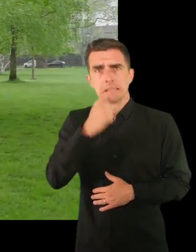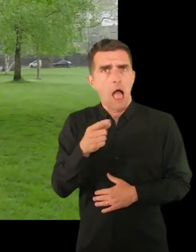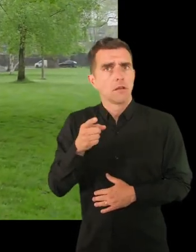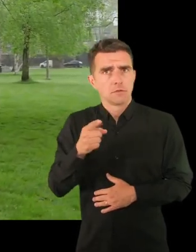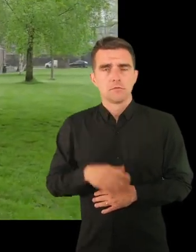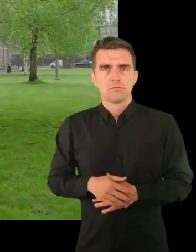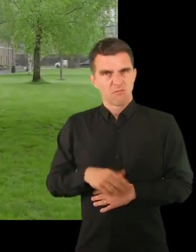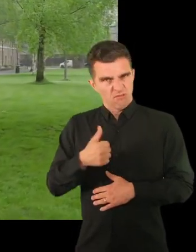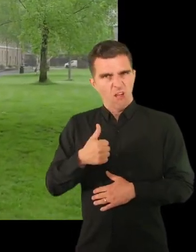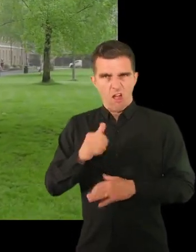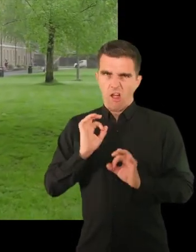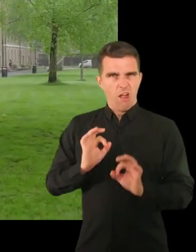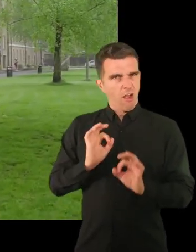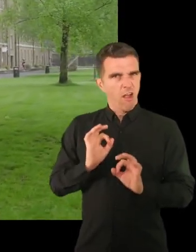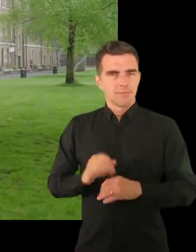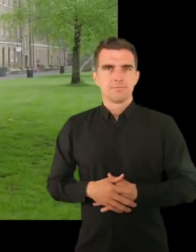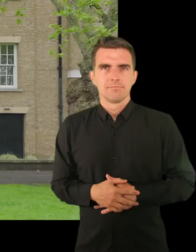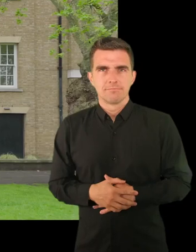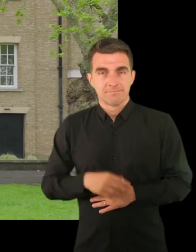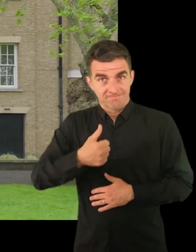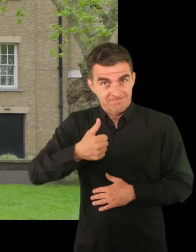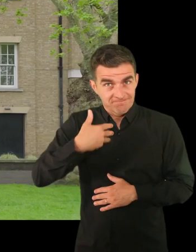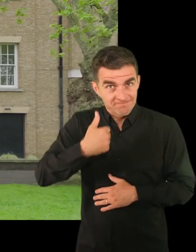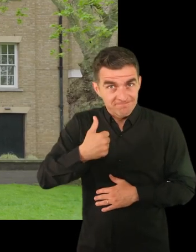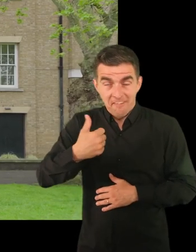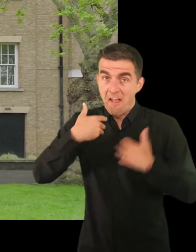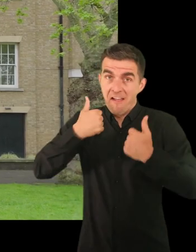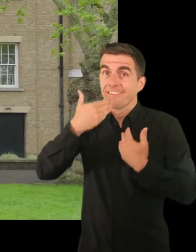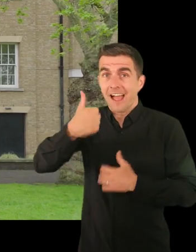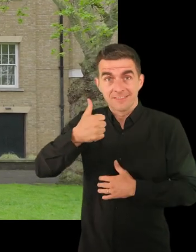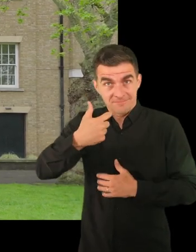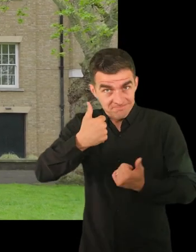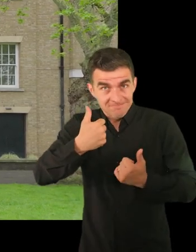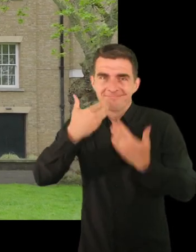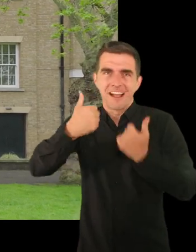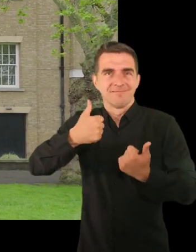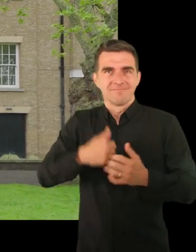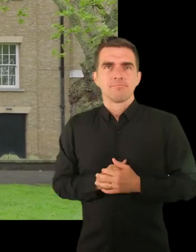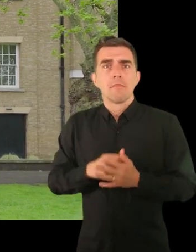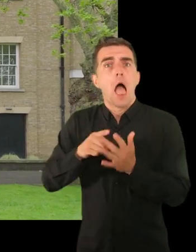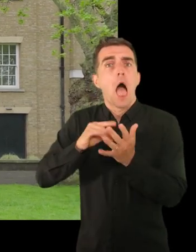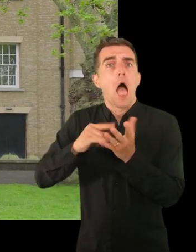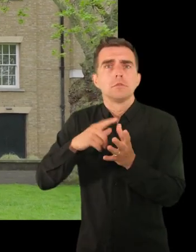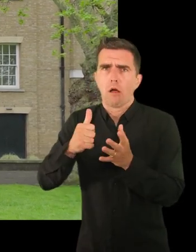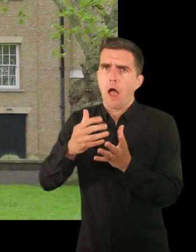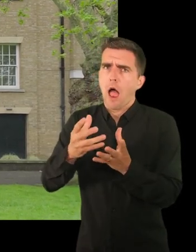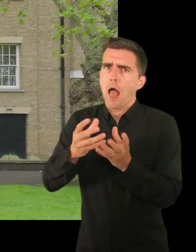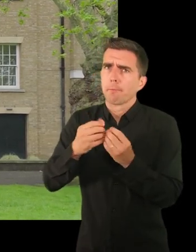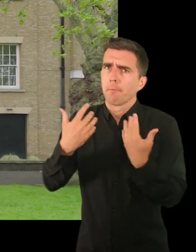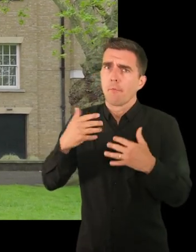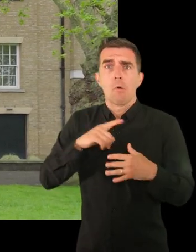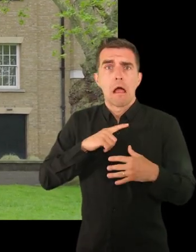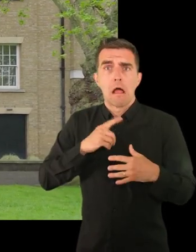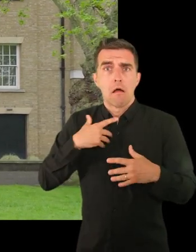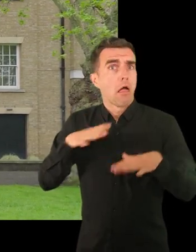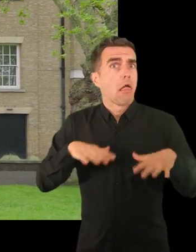is nice. It's cool though. Hi there. Hi. Thank you. Yes, good, thank you. Isaac's been great help because I would